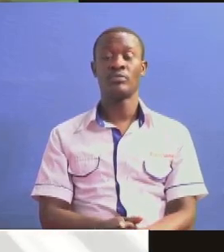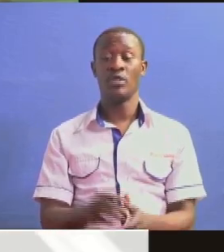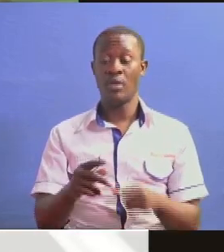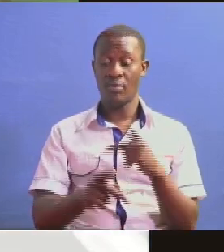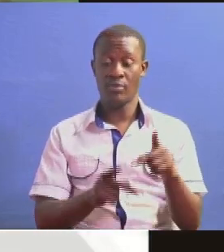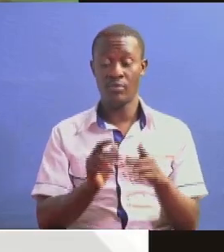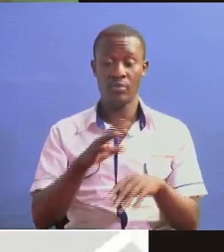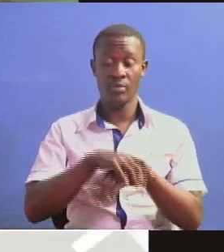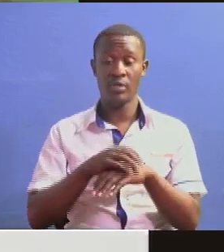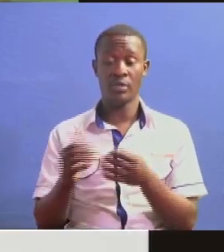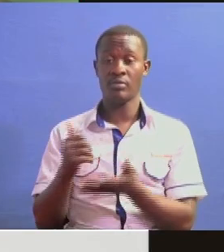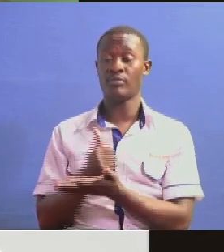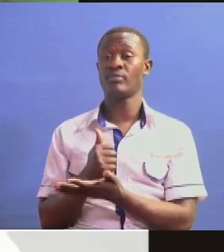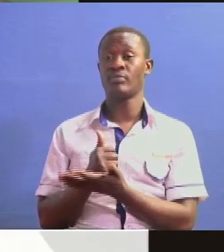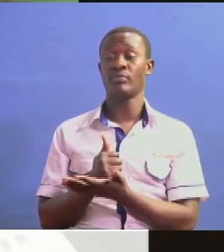the TSC.